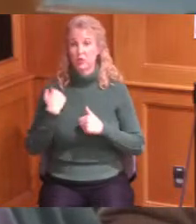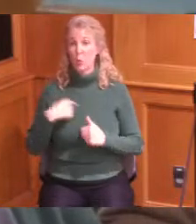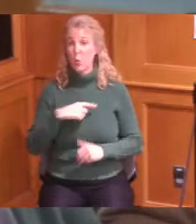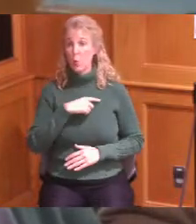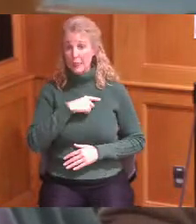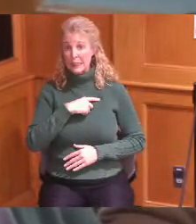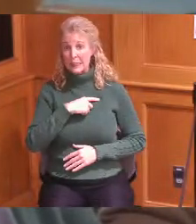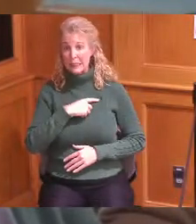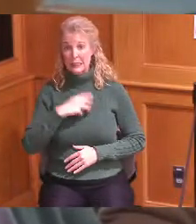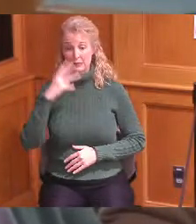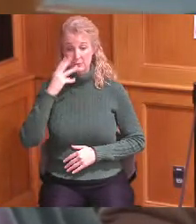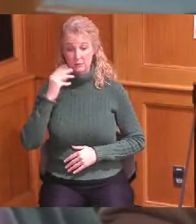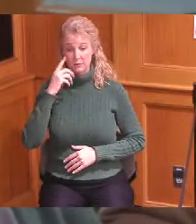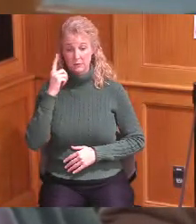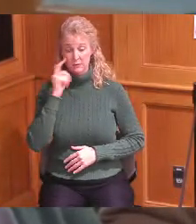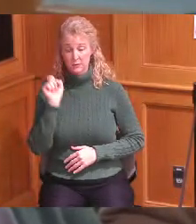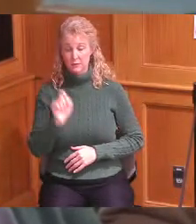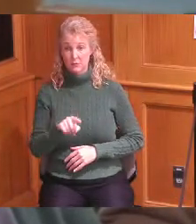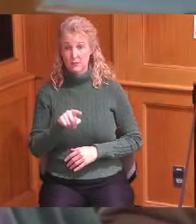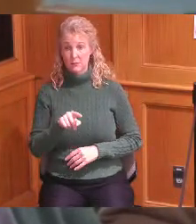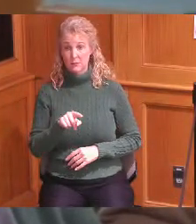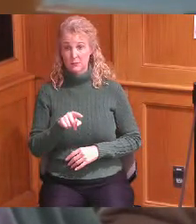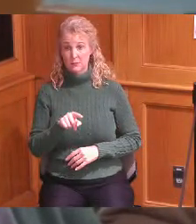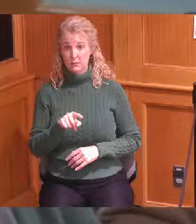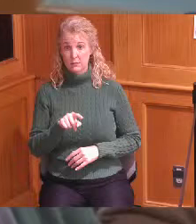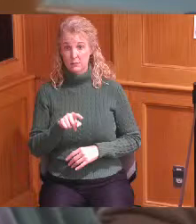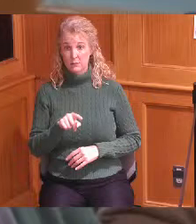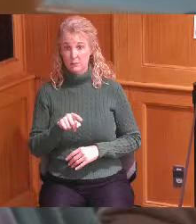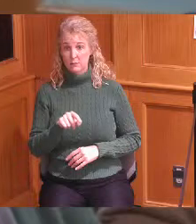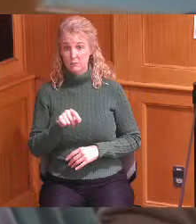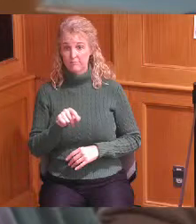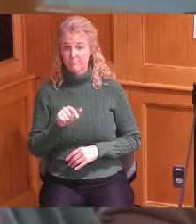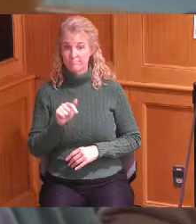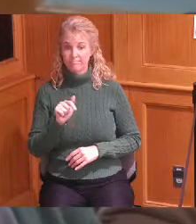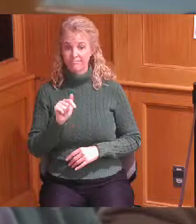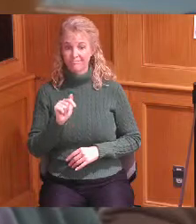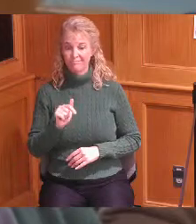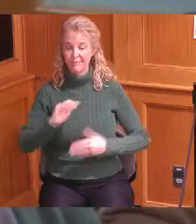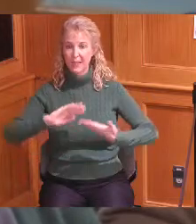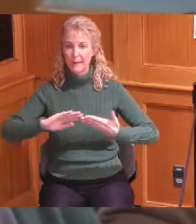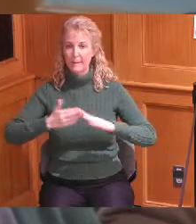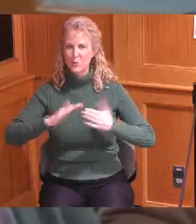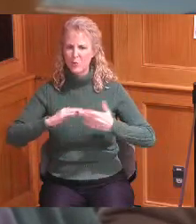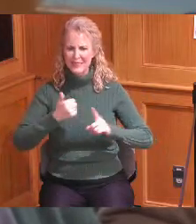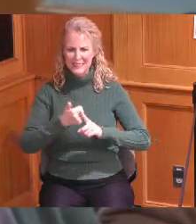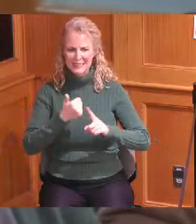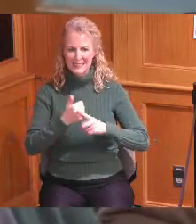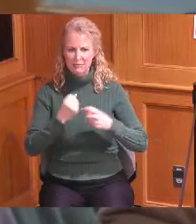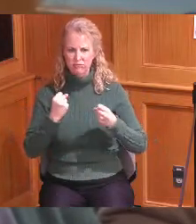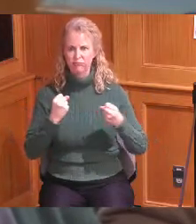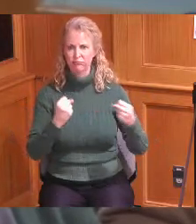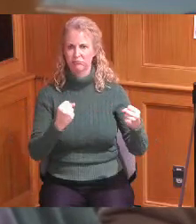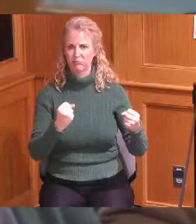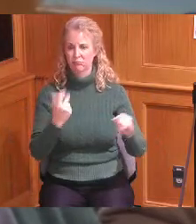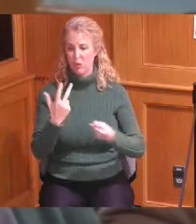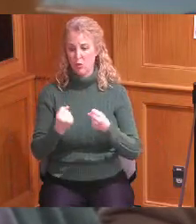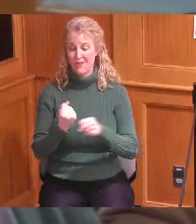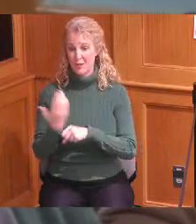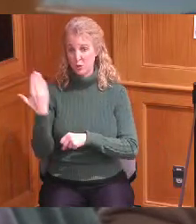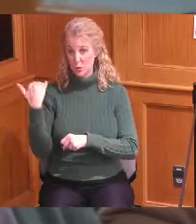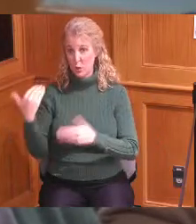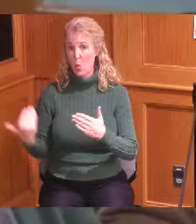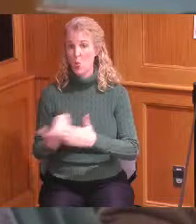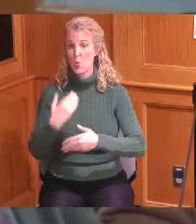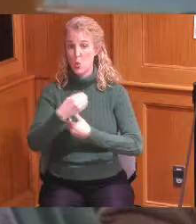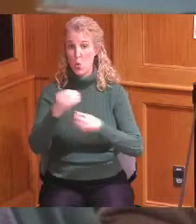noticed as Pepper Construction is the sense of community and how strong community is. 3 years ago, we moved into our new